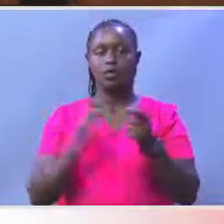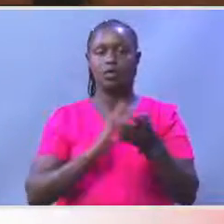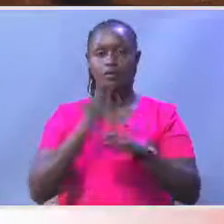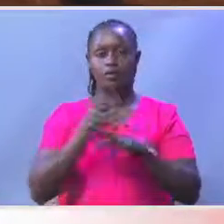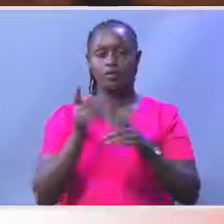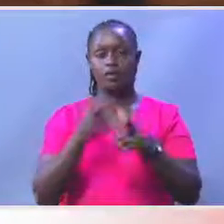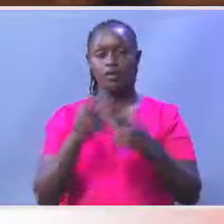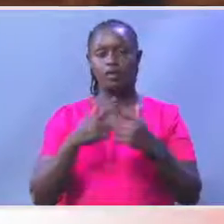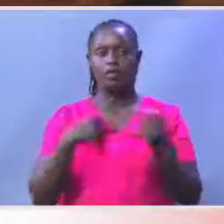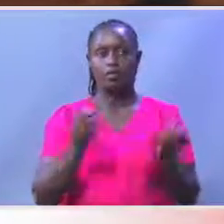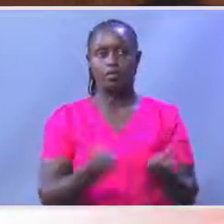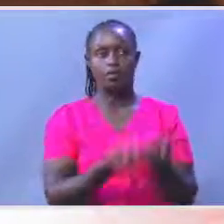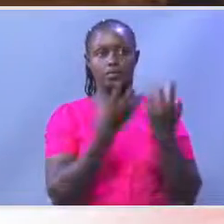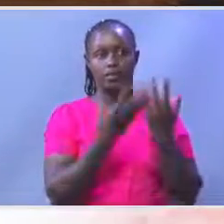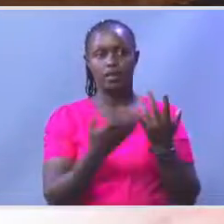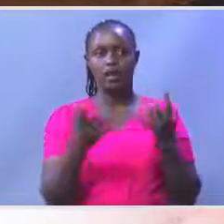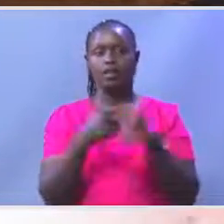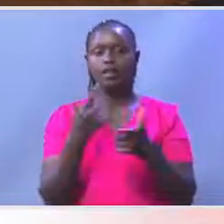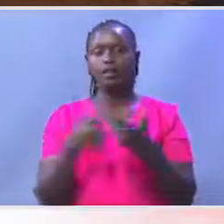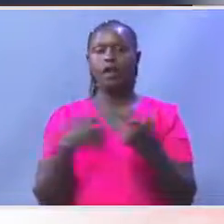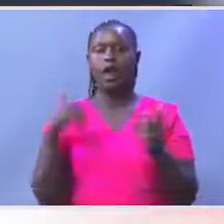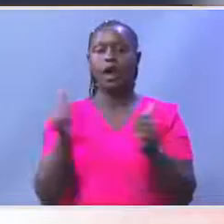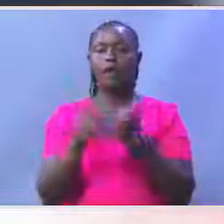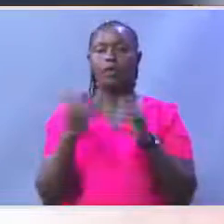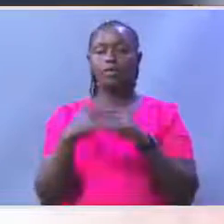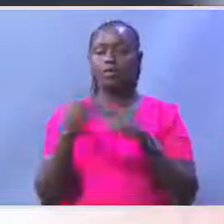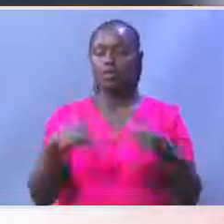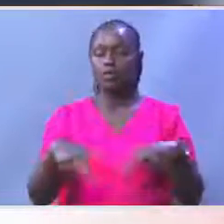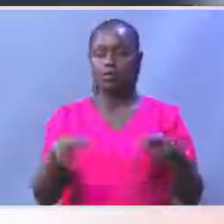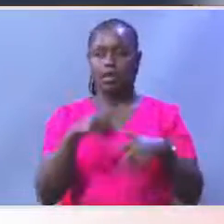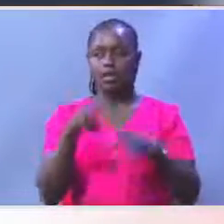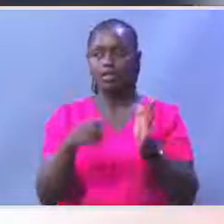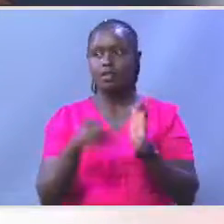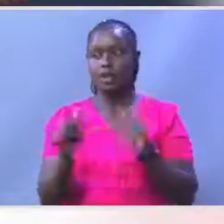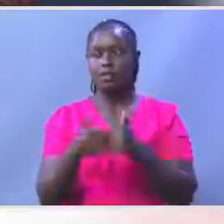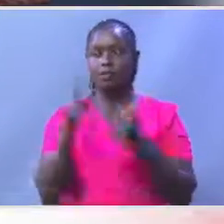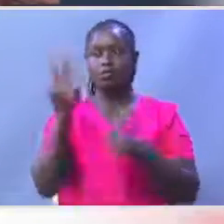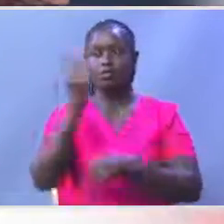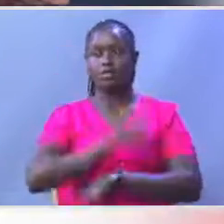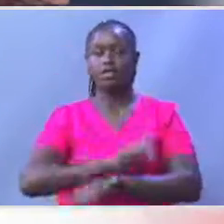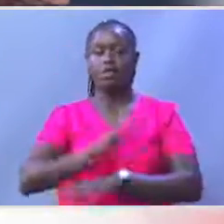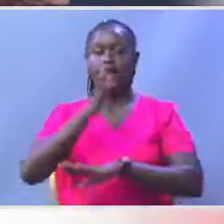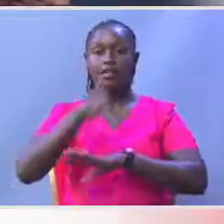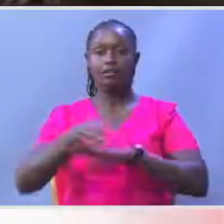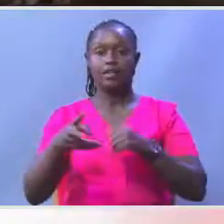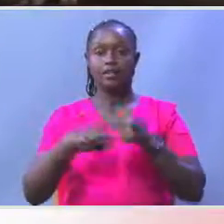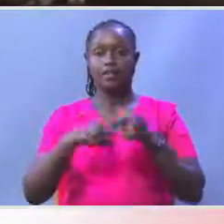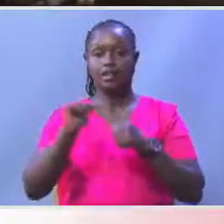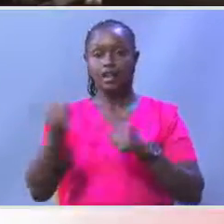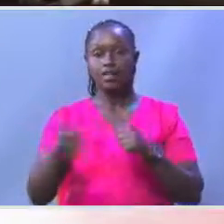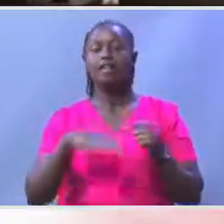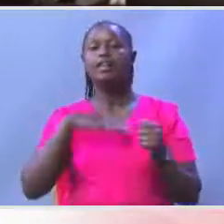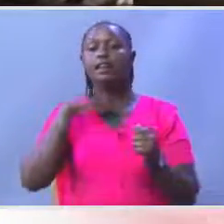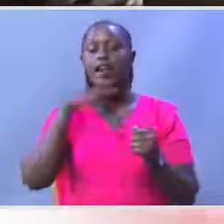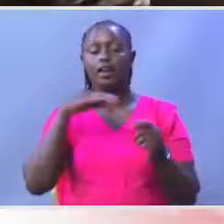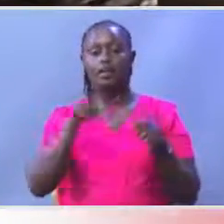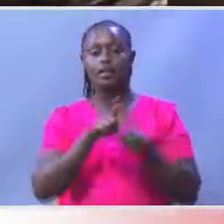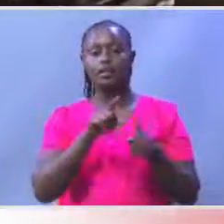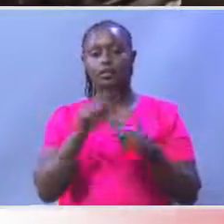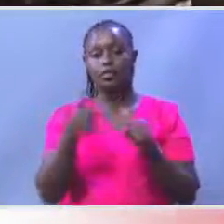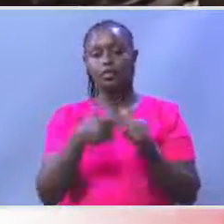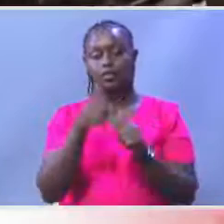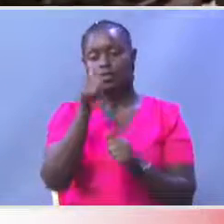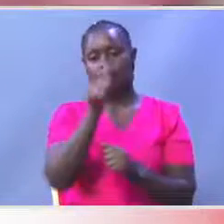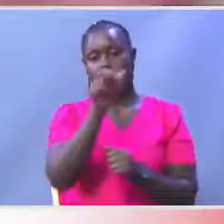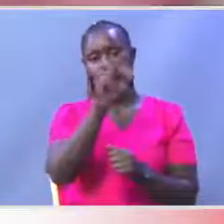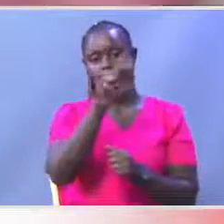improvised explosive device planted on the road. This coming 2 days after seven others died in a similar roadside blast on the Arabia